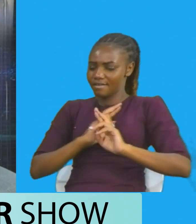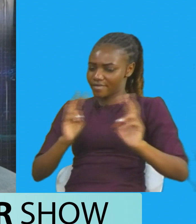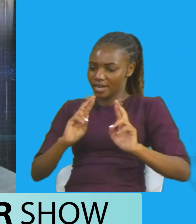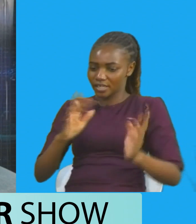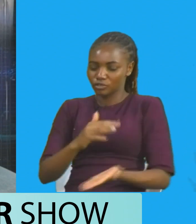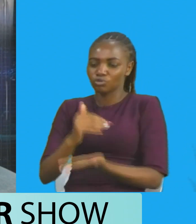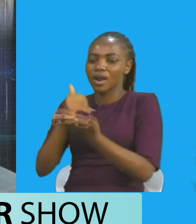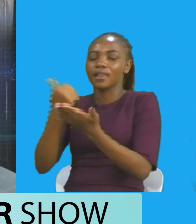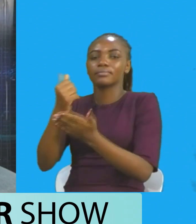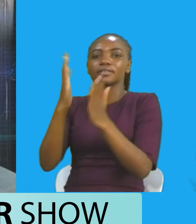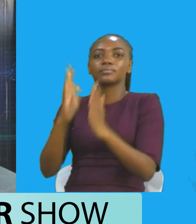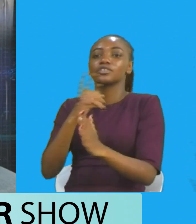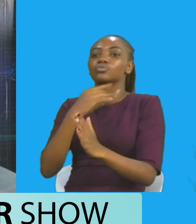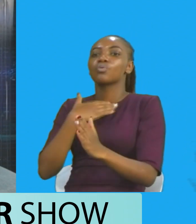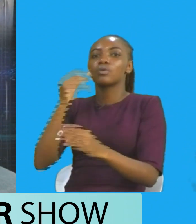who is willing to learn.